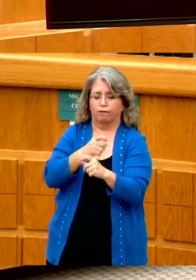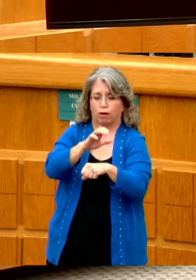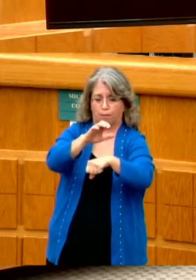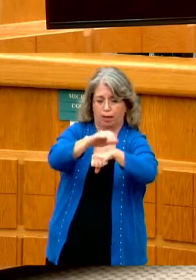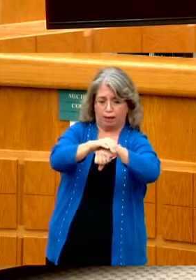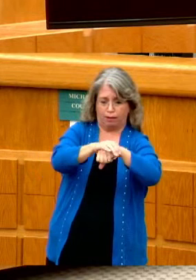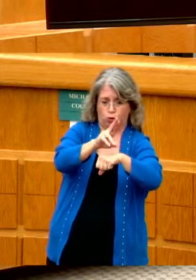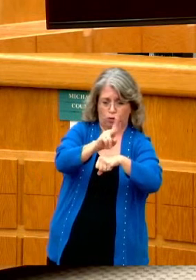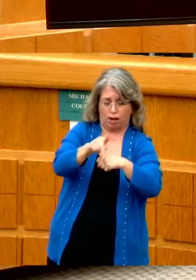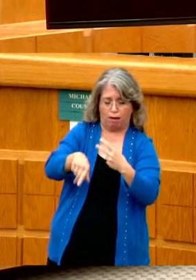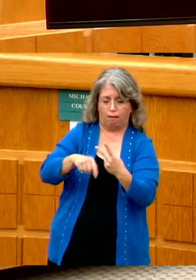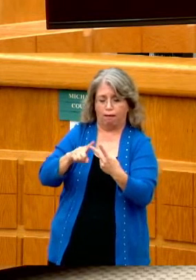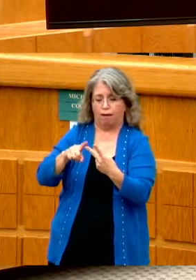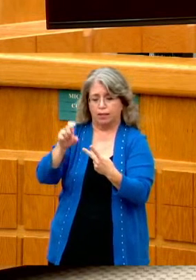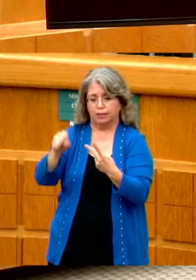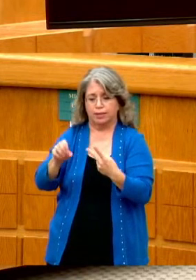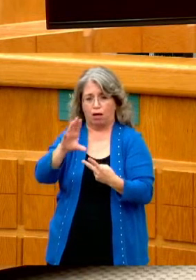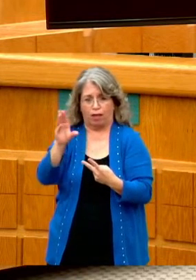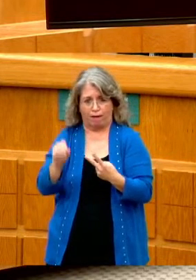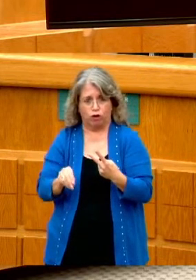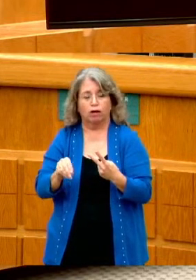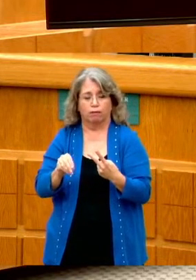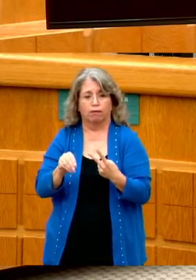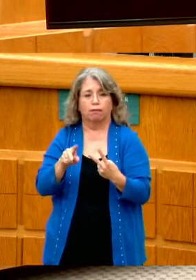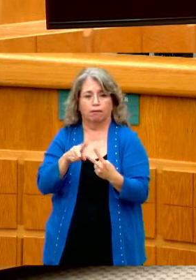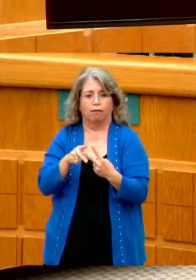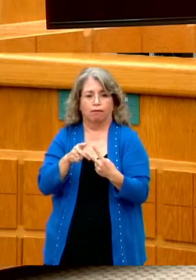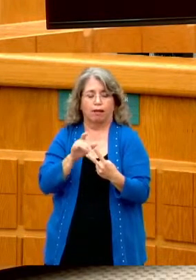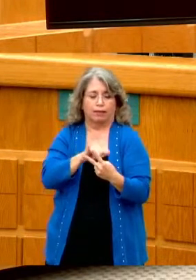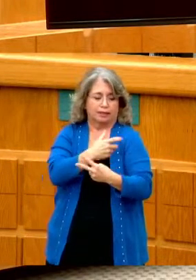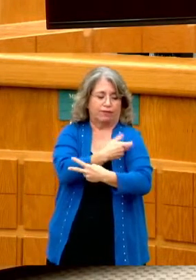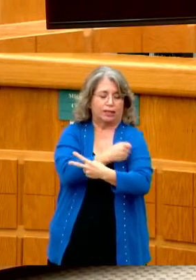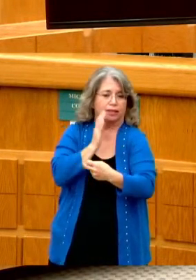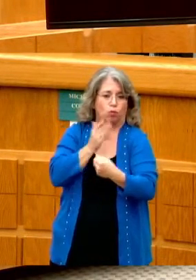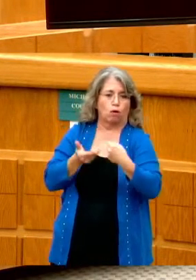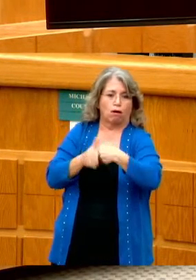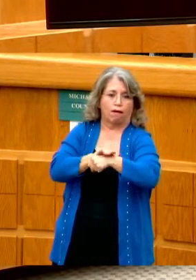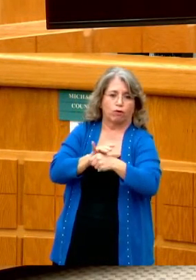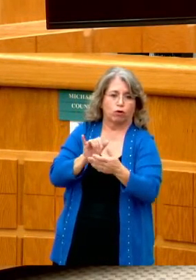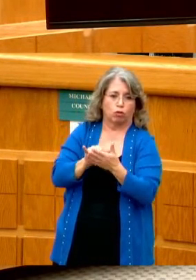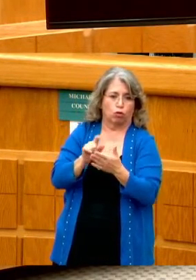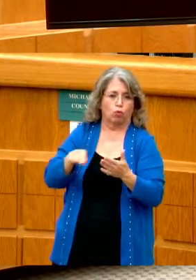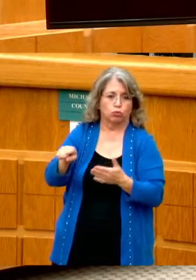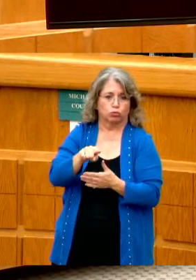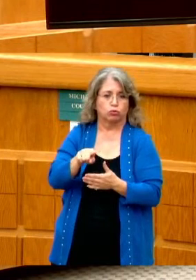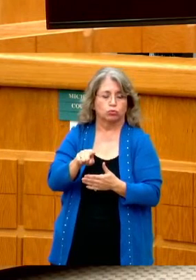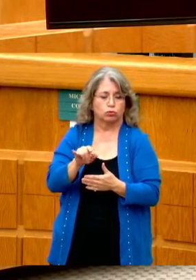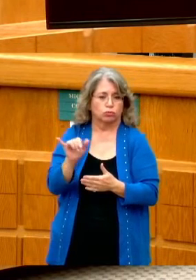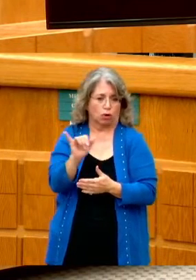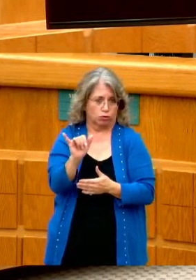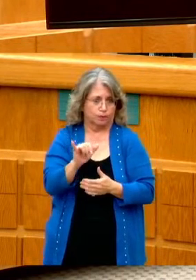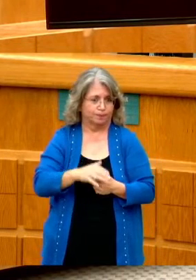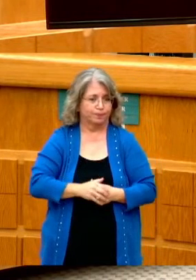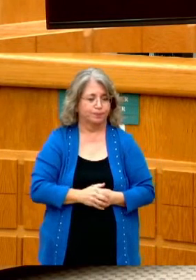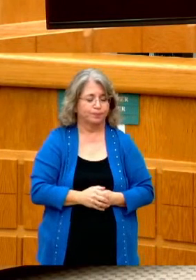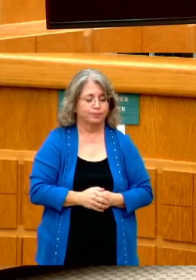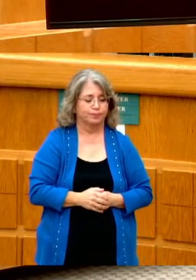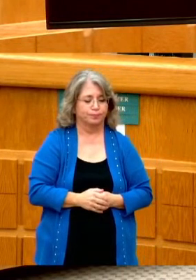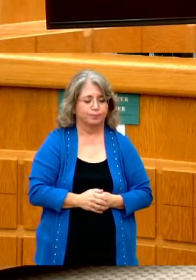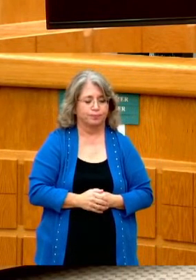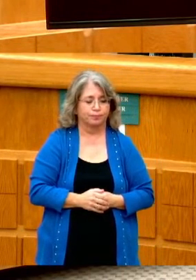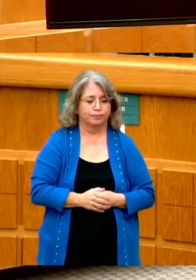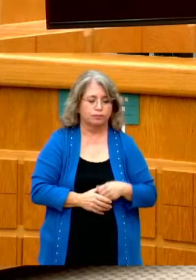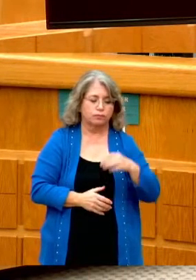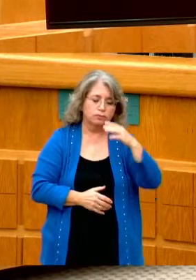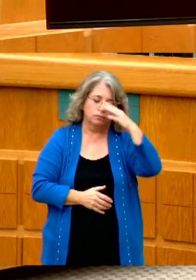new vaccine. ¿Cubren estas vacunas la nueva cepa, la que ha mutado? Sí, ambas vacunas, Pfizer y Moderna, cubren las